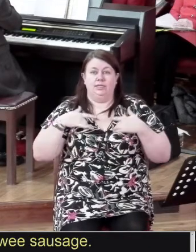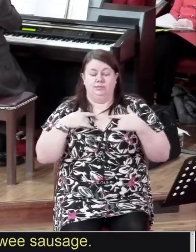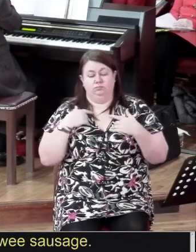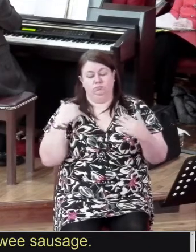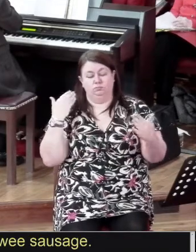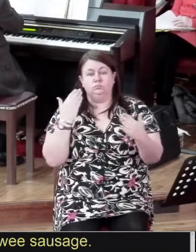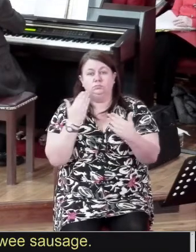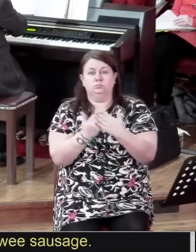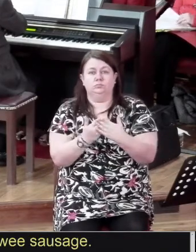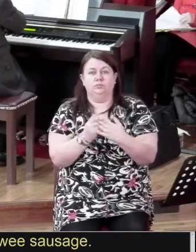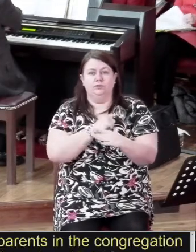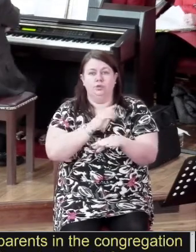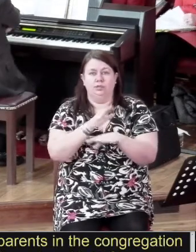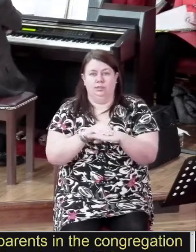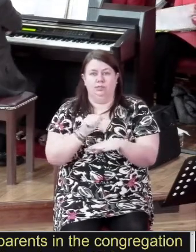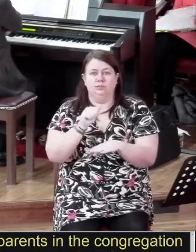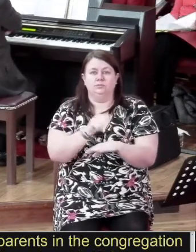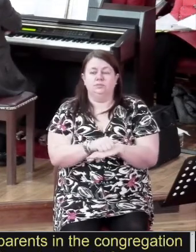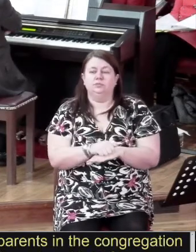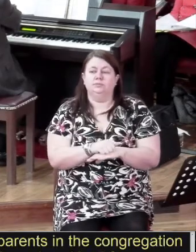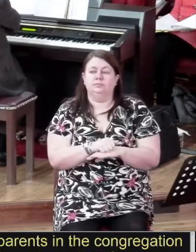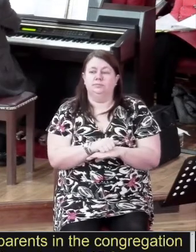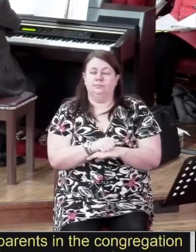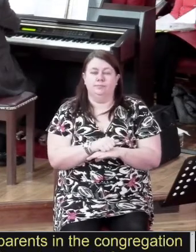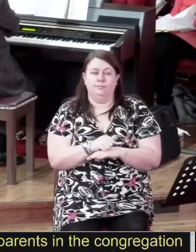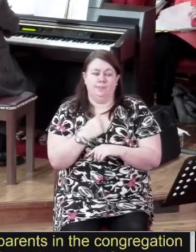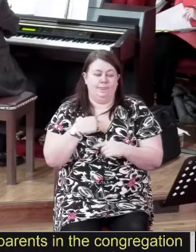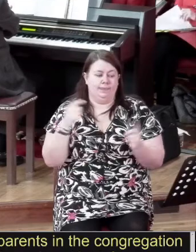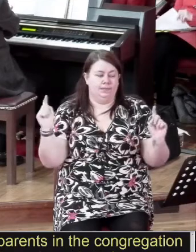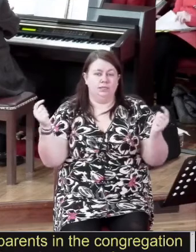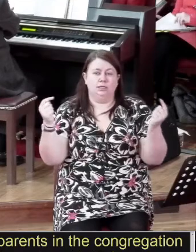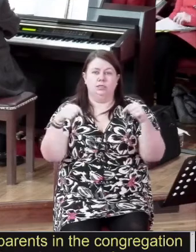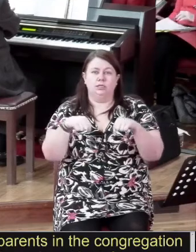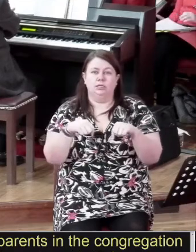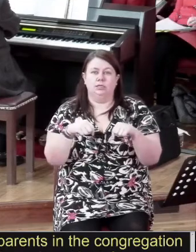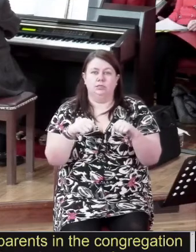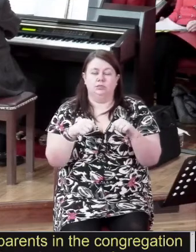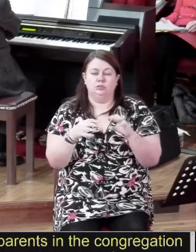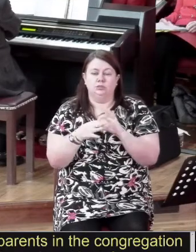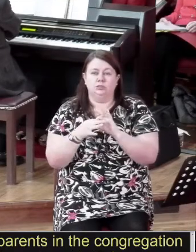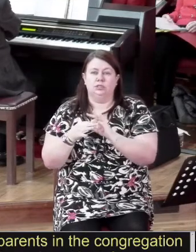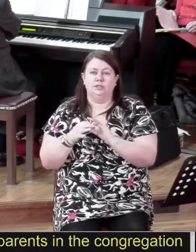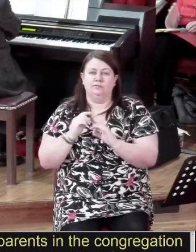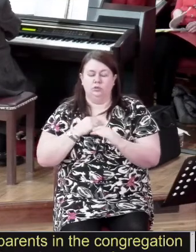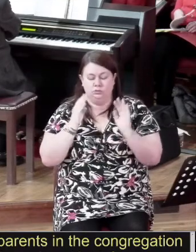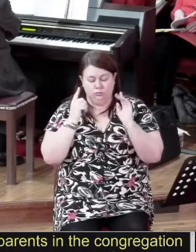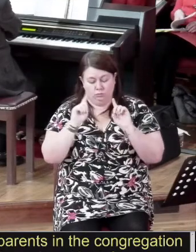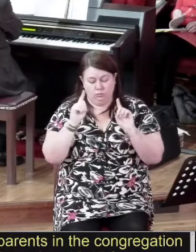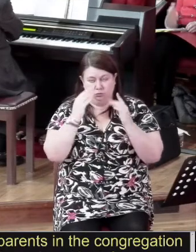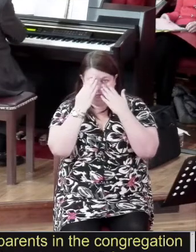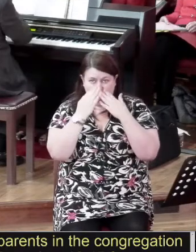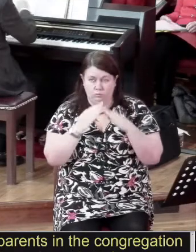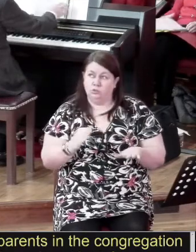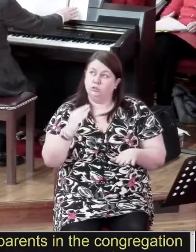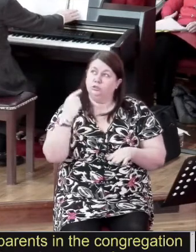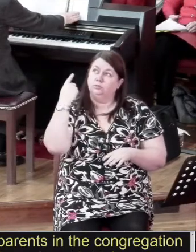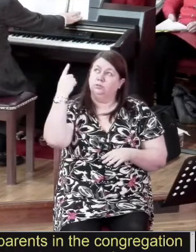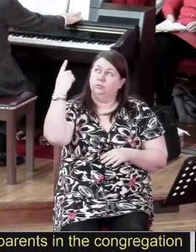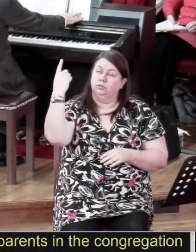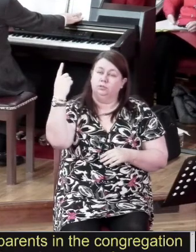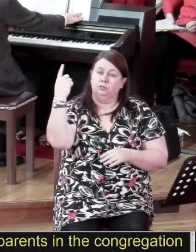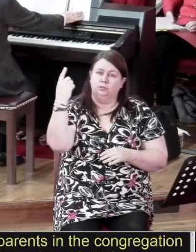season. We do come together, though, to worship God. That's our aim. And I